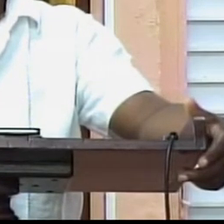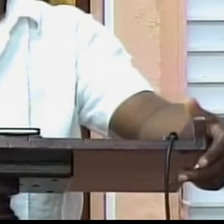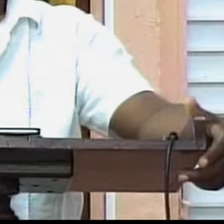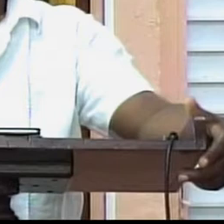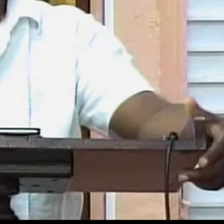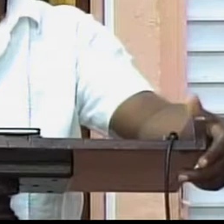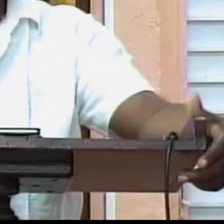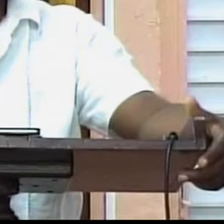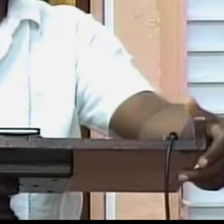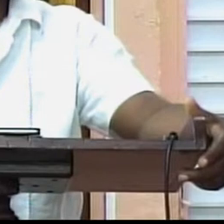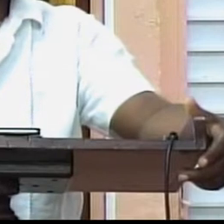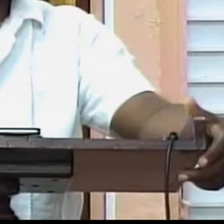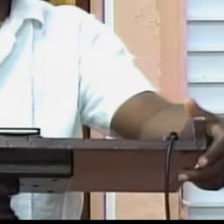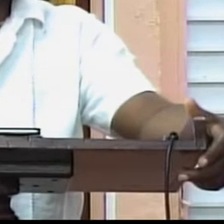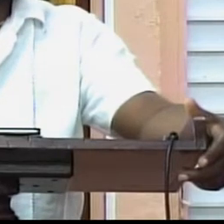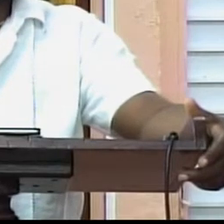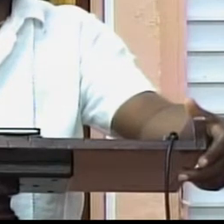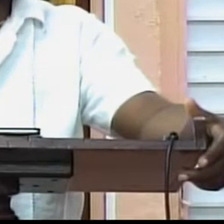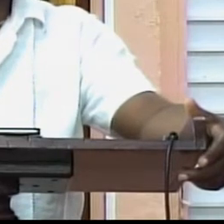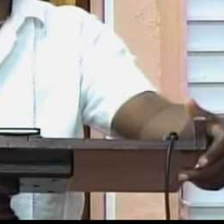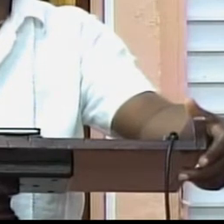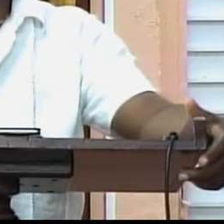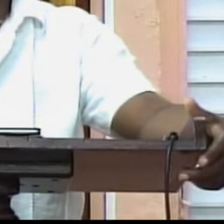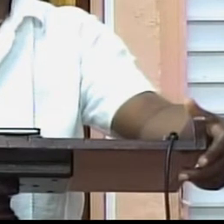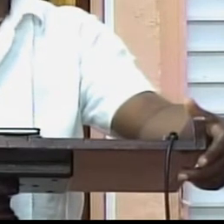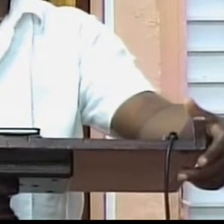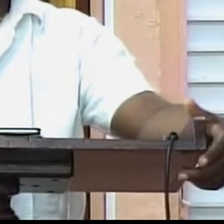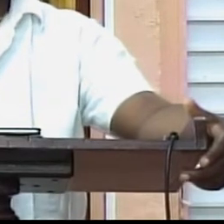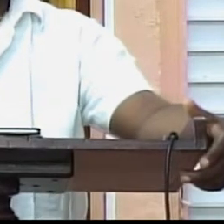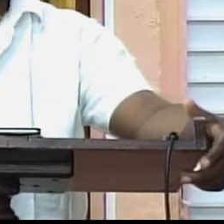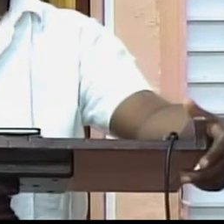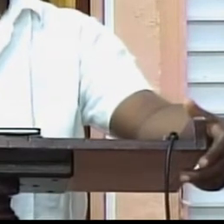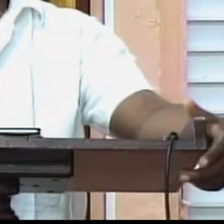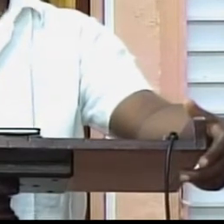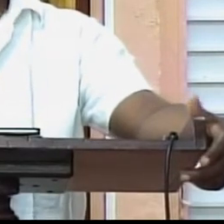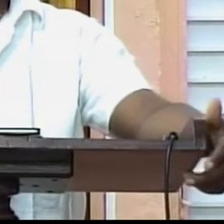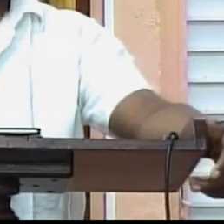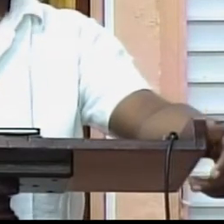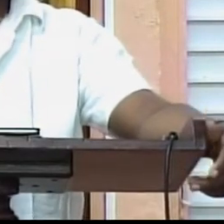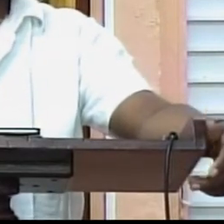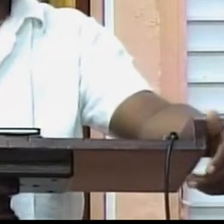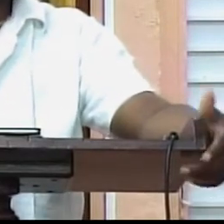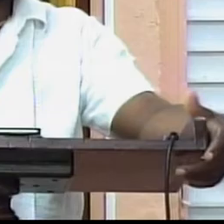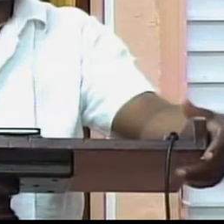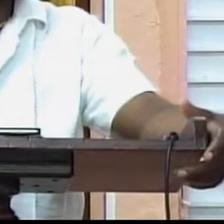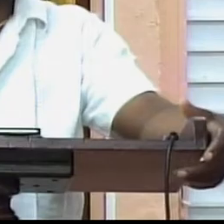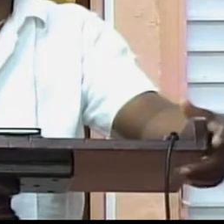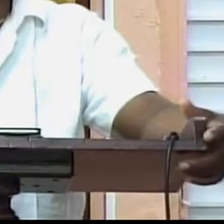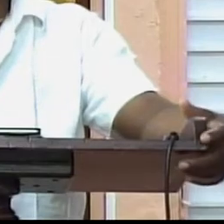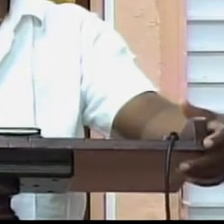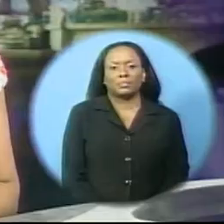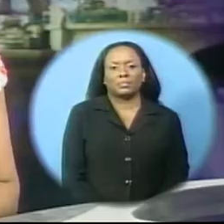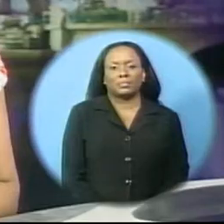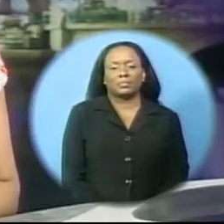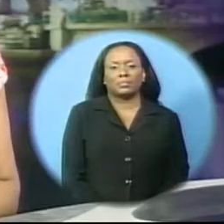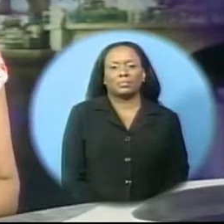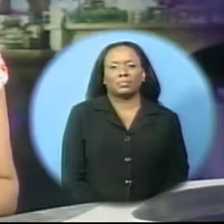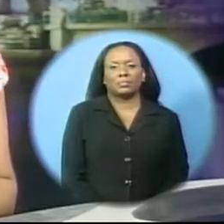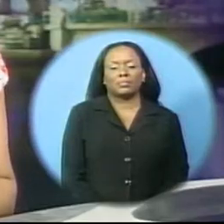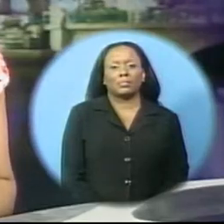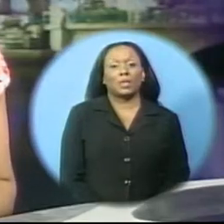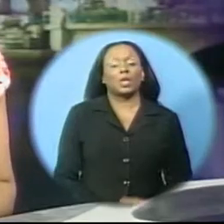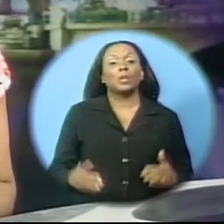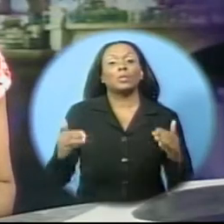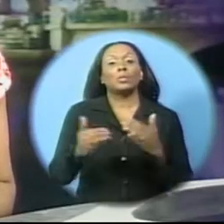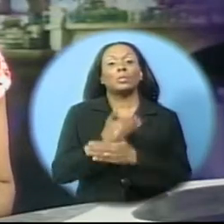able to improve, and that does not only reflect what is happening in the public sector. Well,